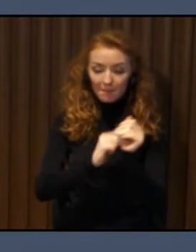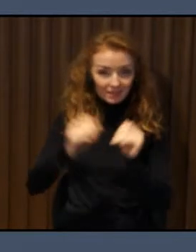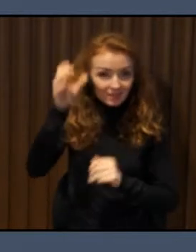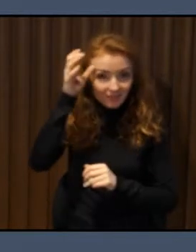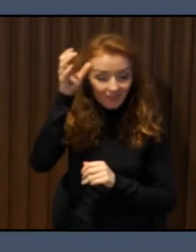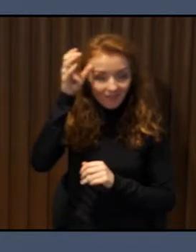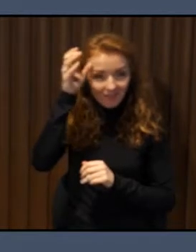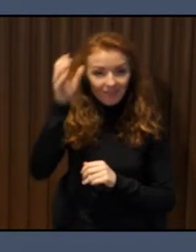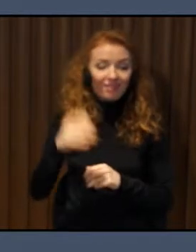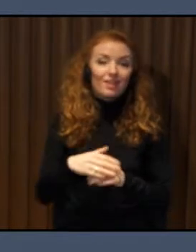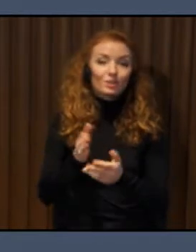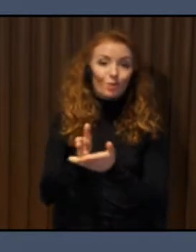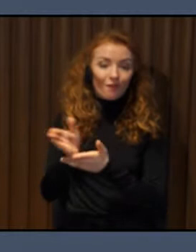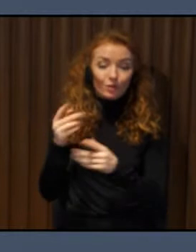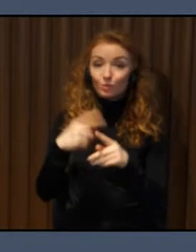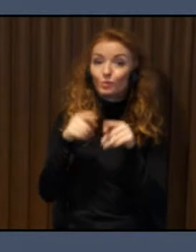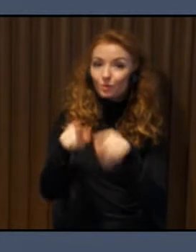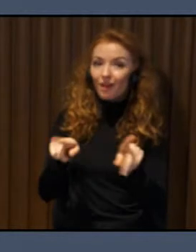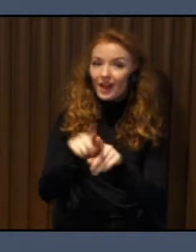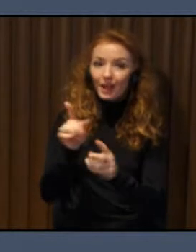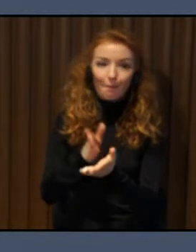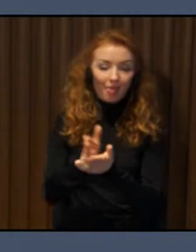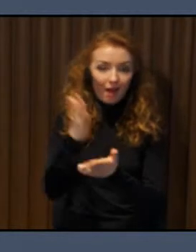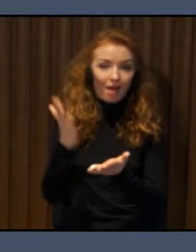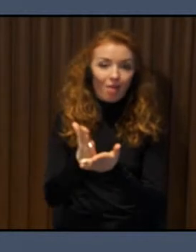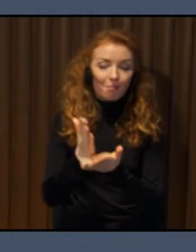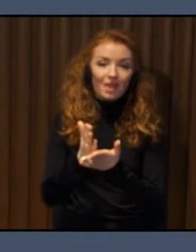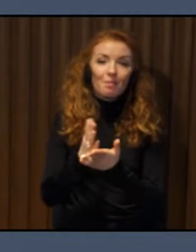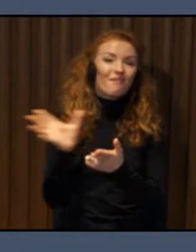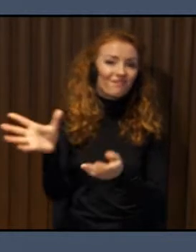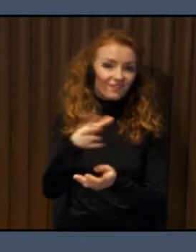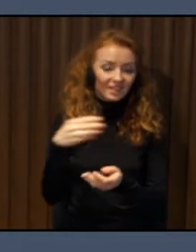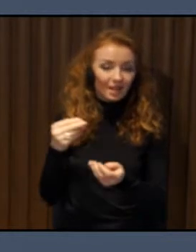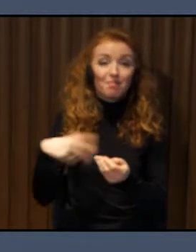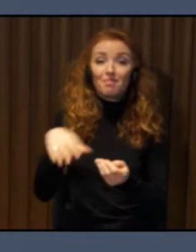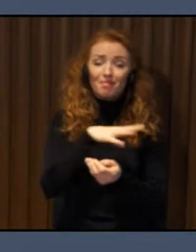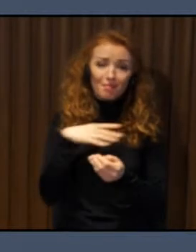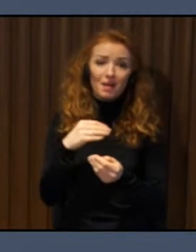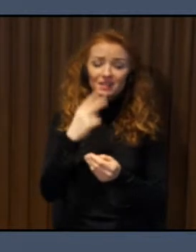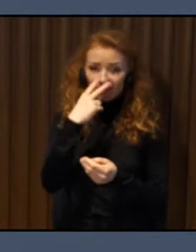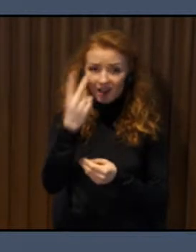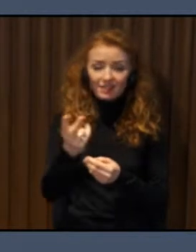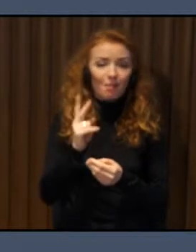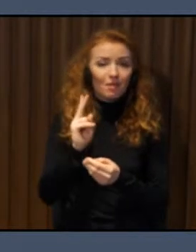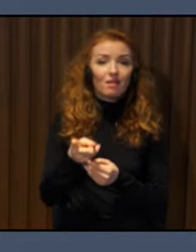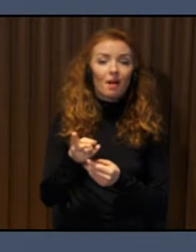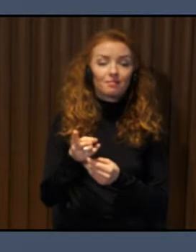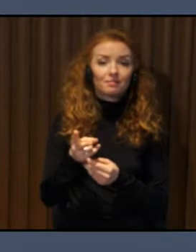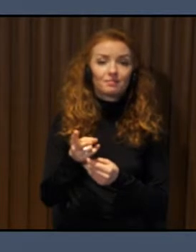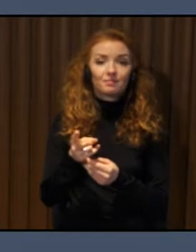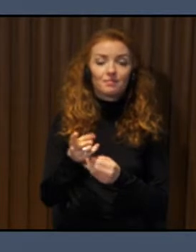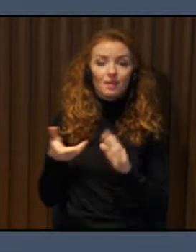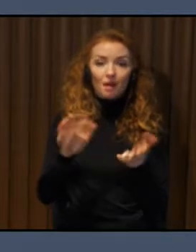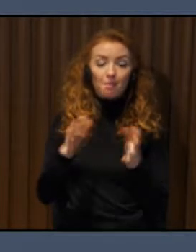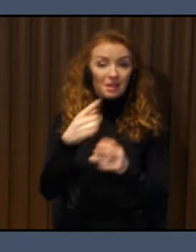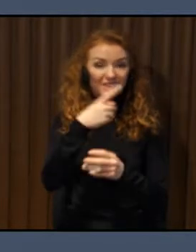doing accessibility because more than 1 billion people around the world have some kind of disability. If we take Europe, so if I